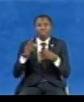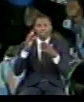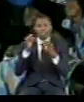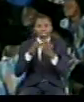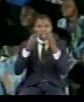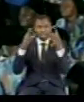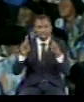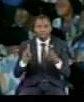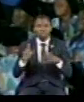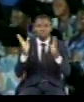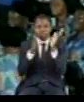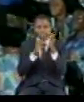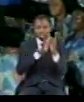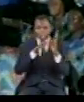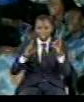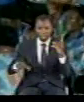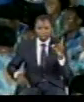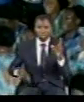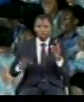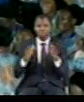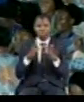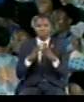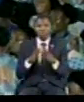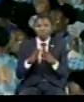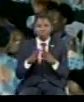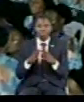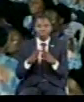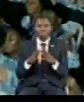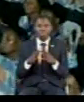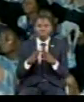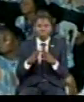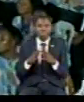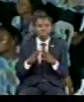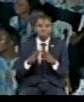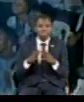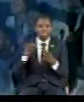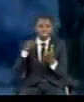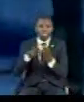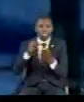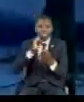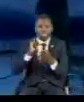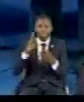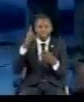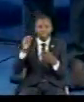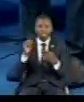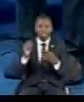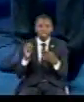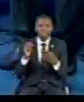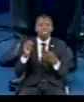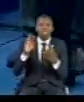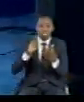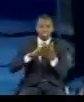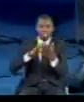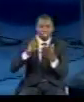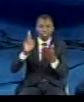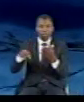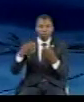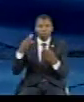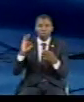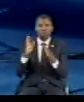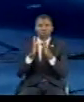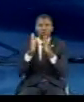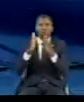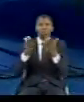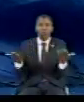Praise the Lord! And this is the result of the Open Heaven for Bayelsa State. And this is